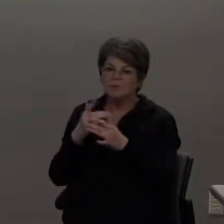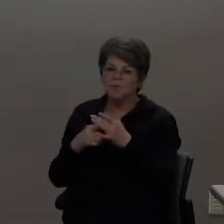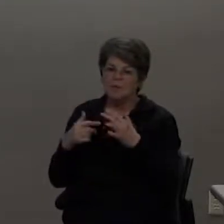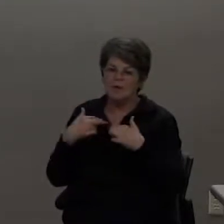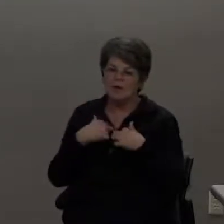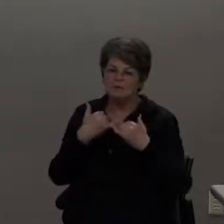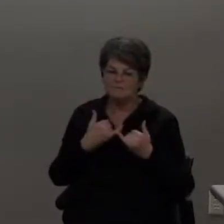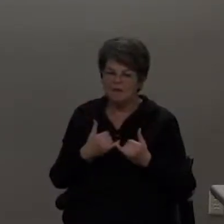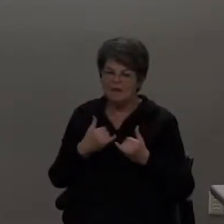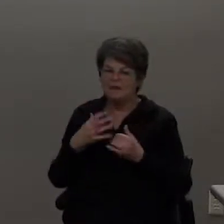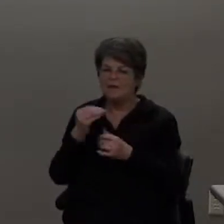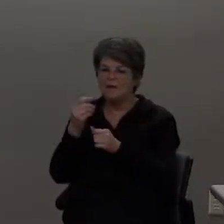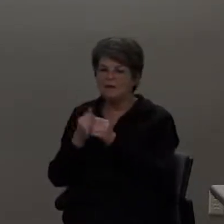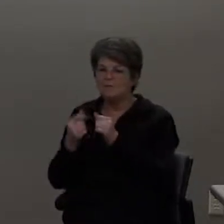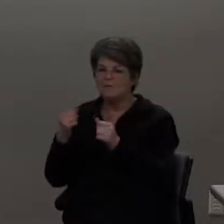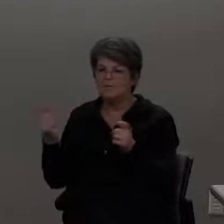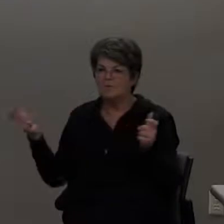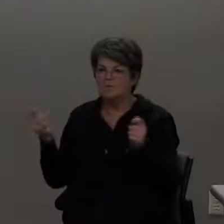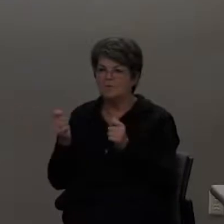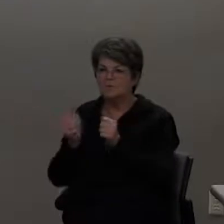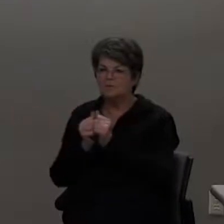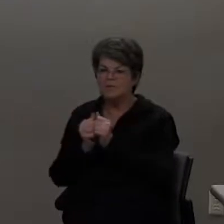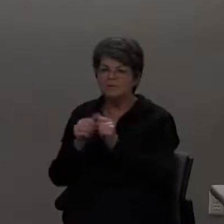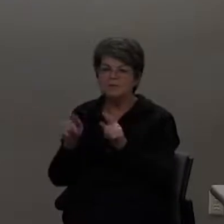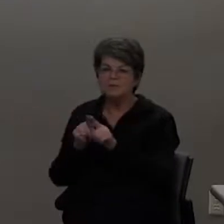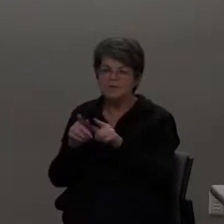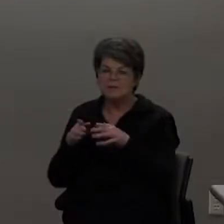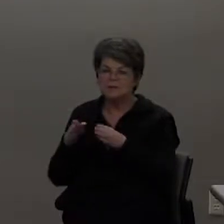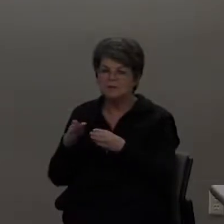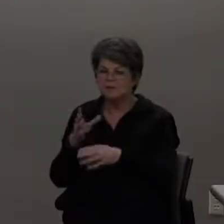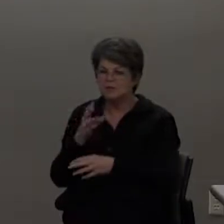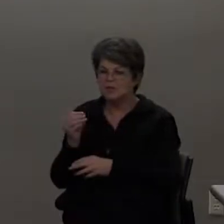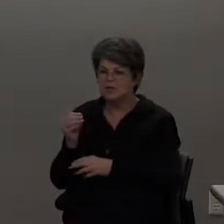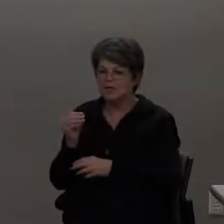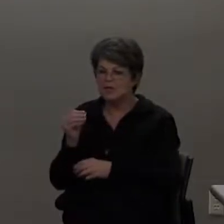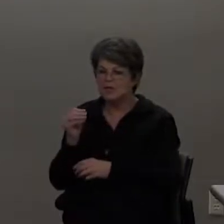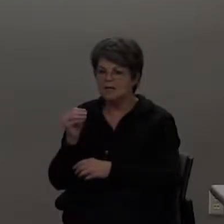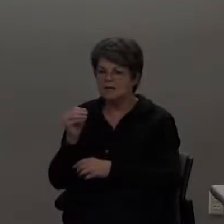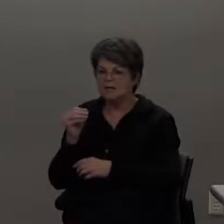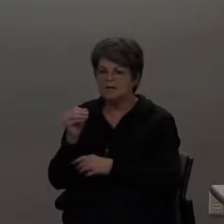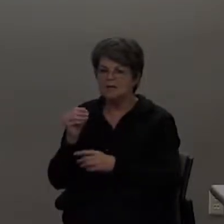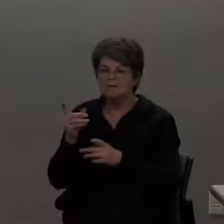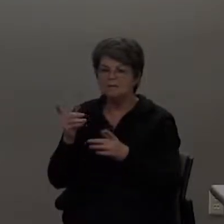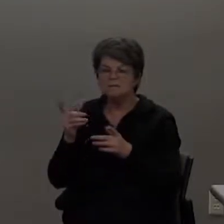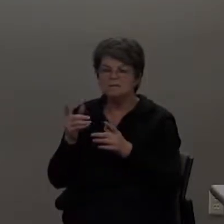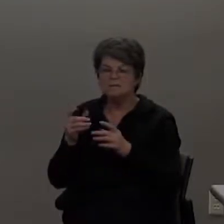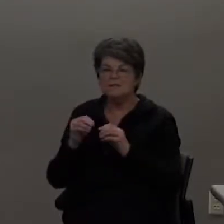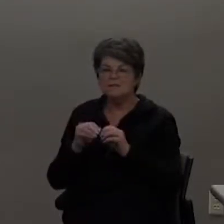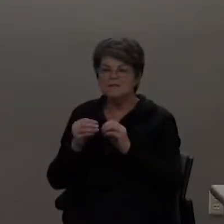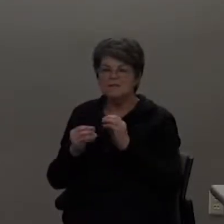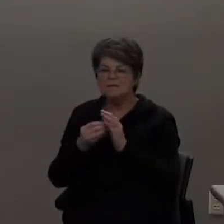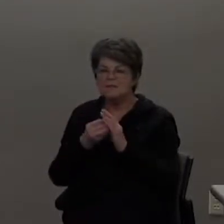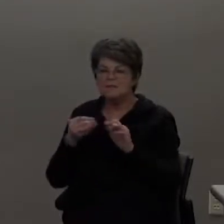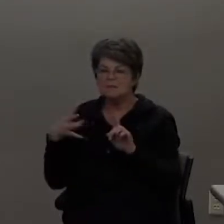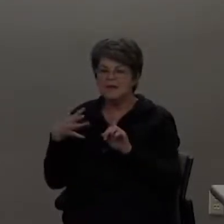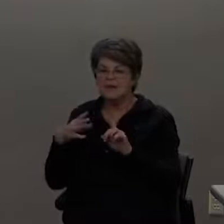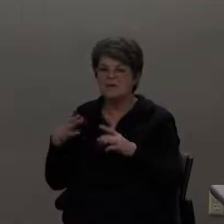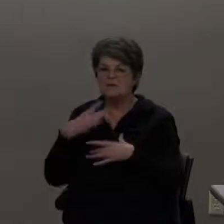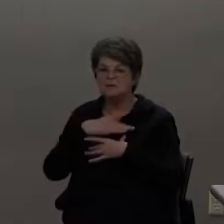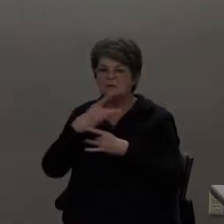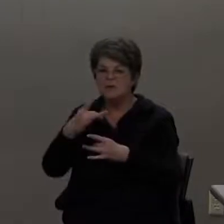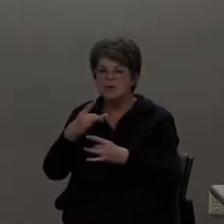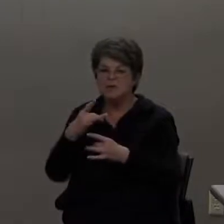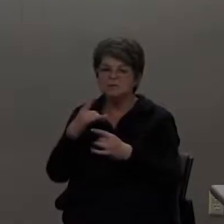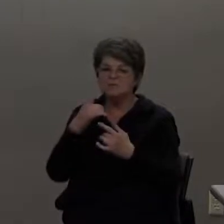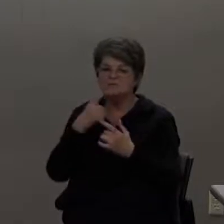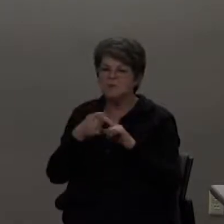to pull in the same direction. And then assess the feasibility to expand attractions. There's everything mentioned from